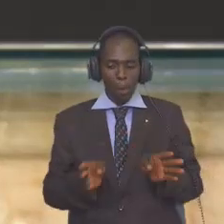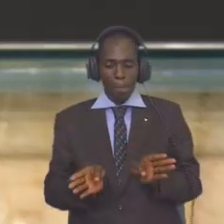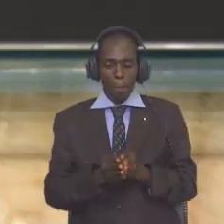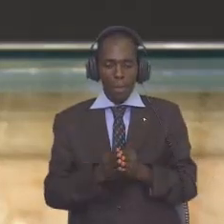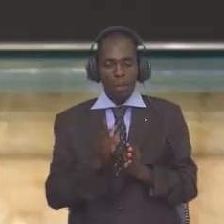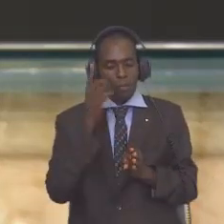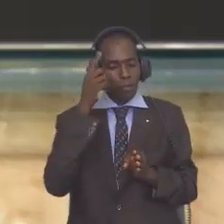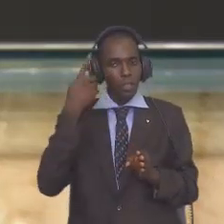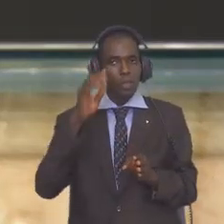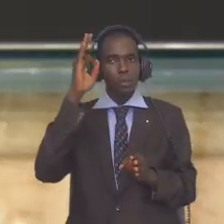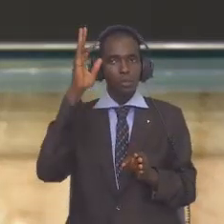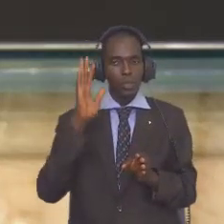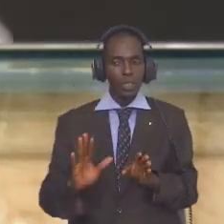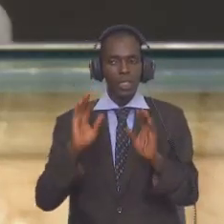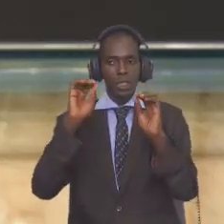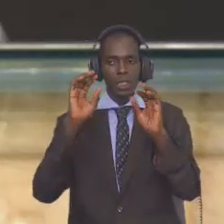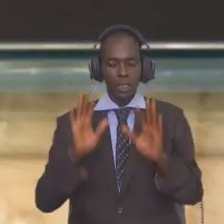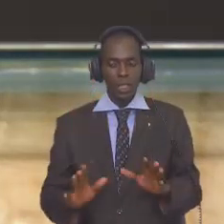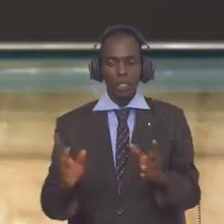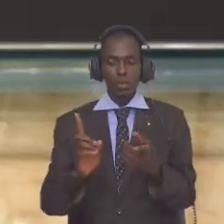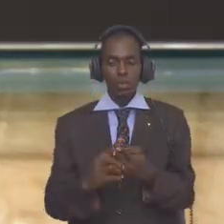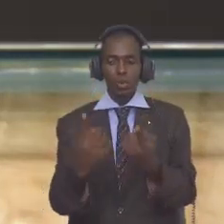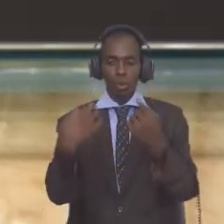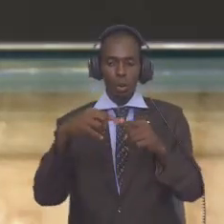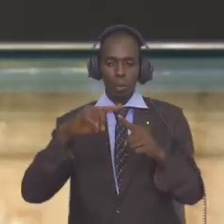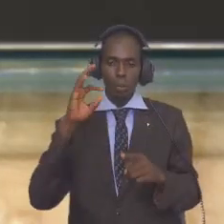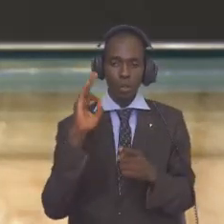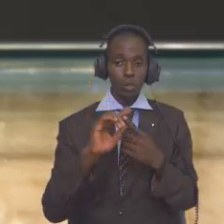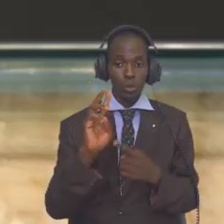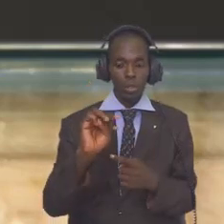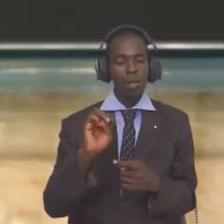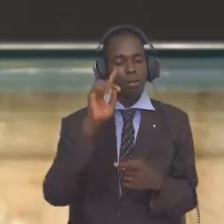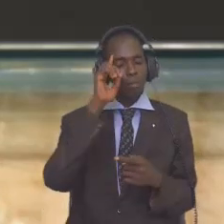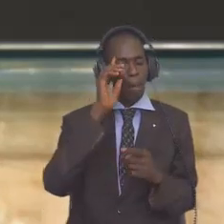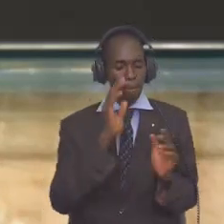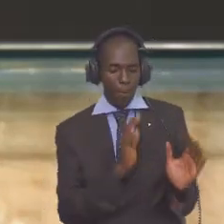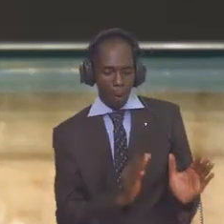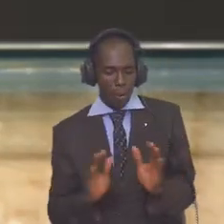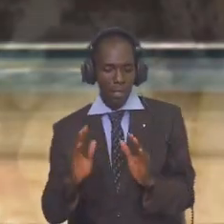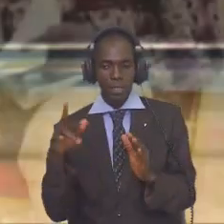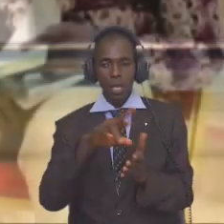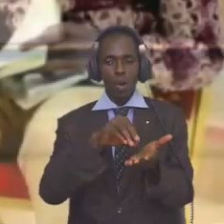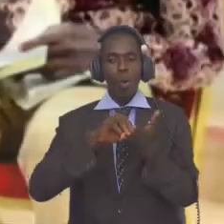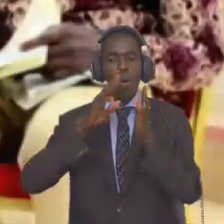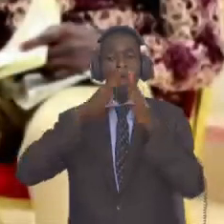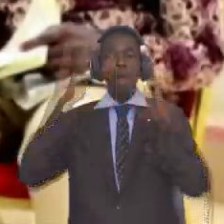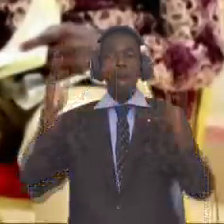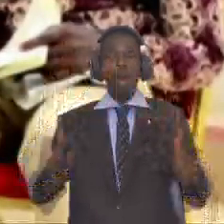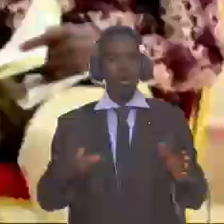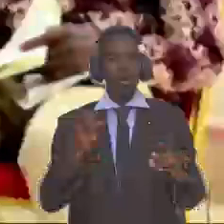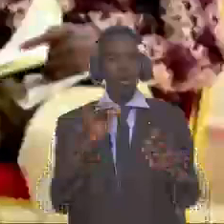the preacher, for the pastor, shepherd to be ministering to them, they provided their house so that